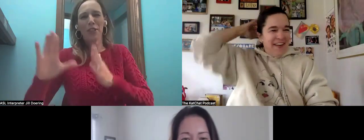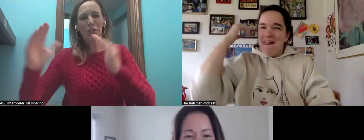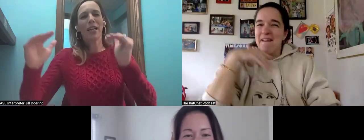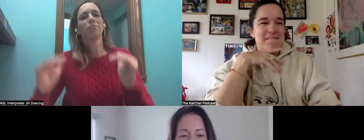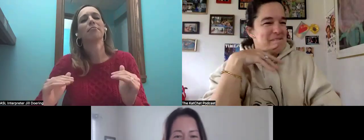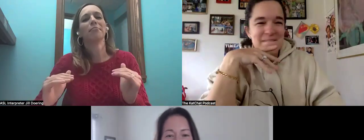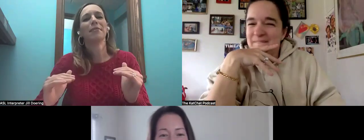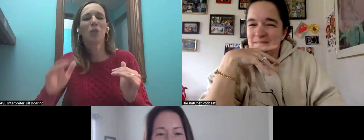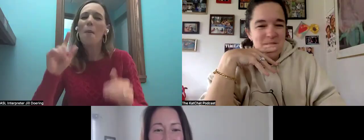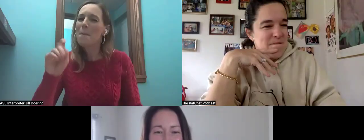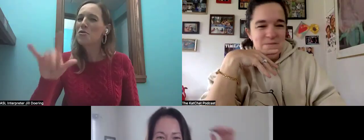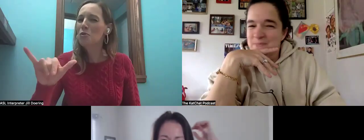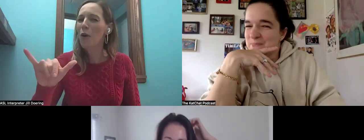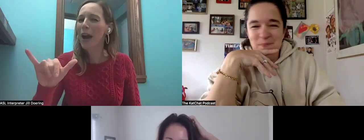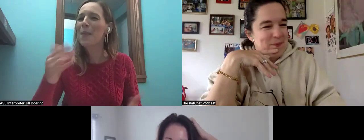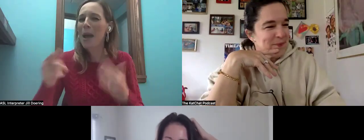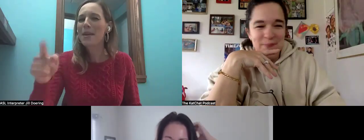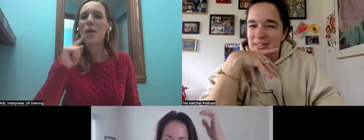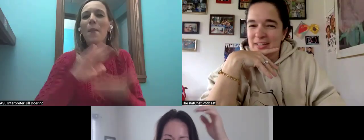a sequel, maybe a novella.